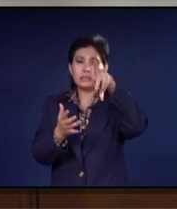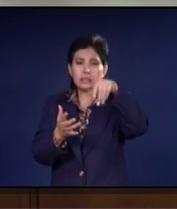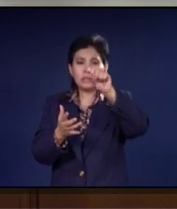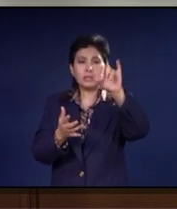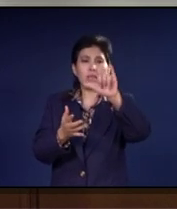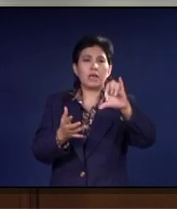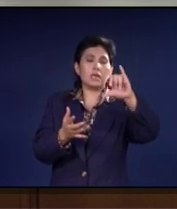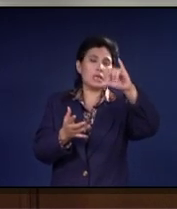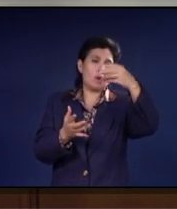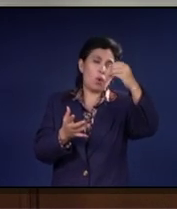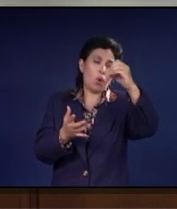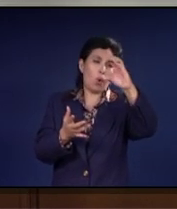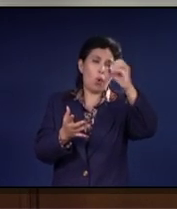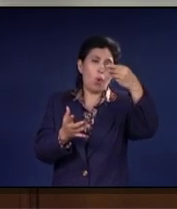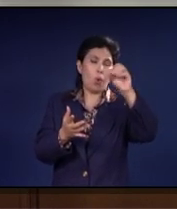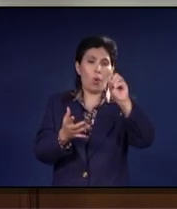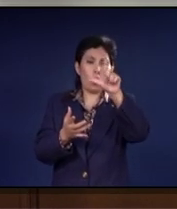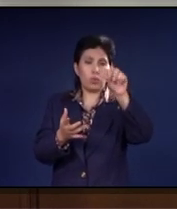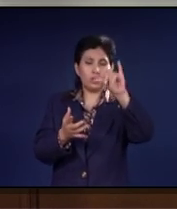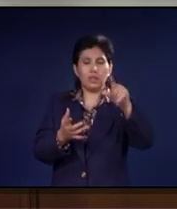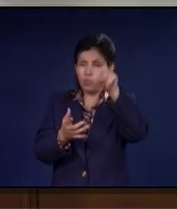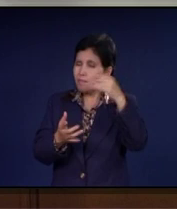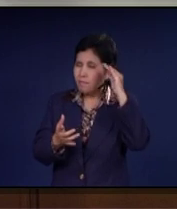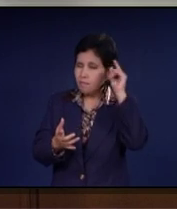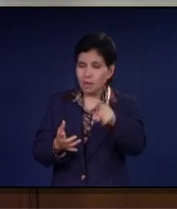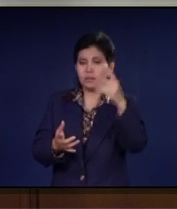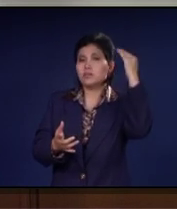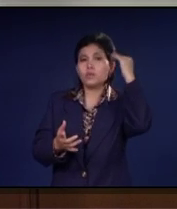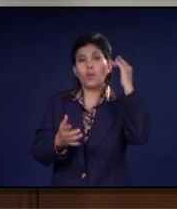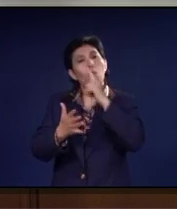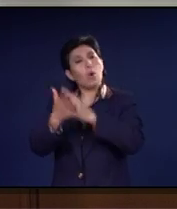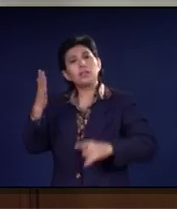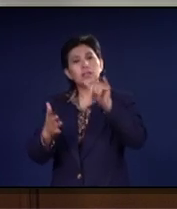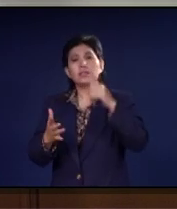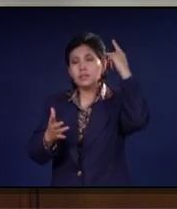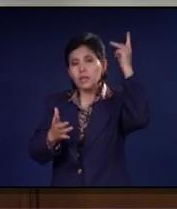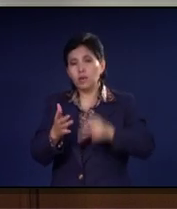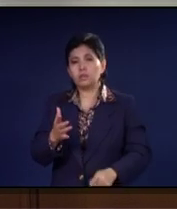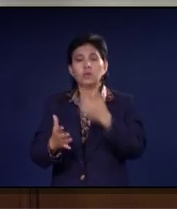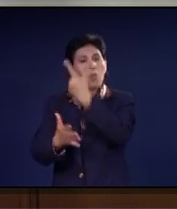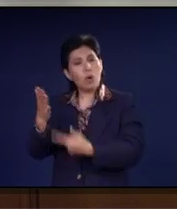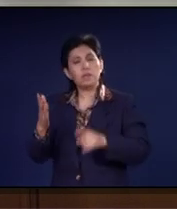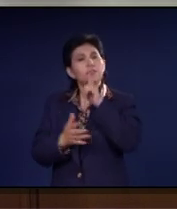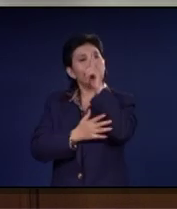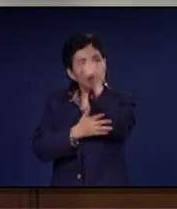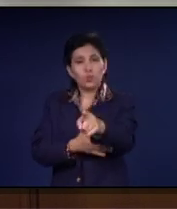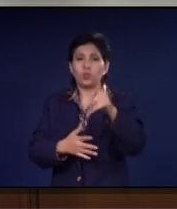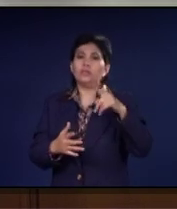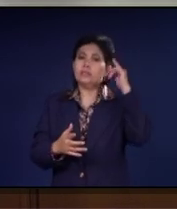Because if we have to know what is psychology then we would know what is social